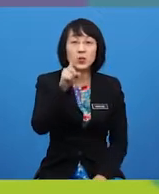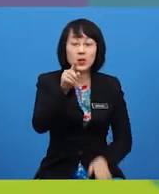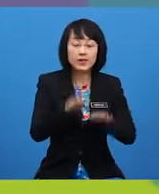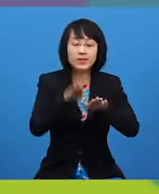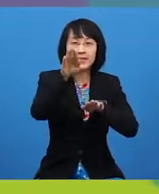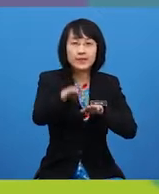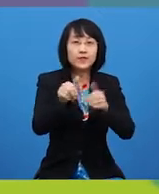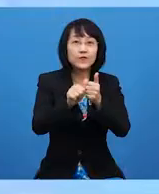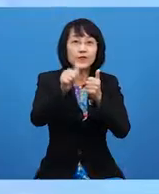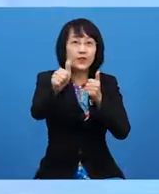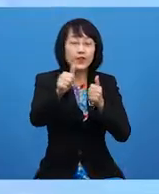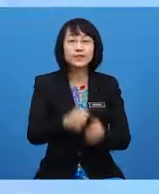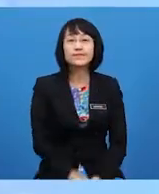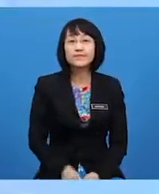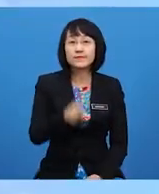you ready?